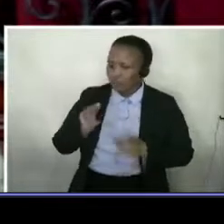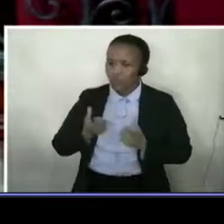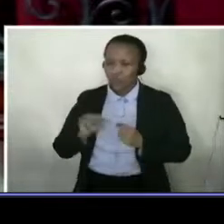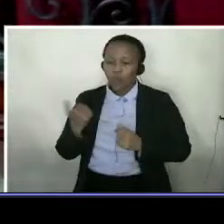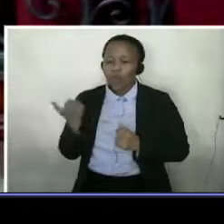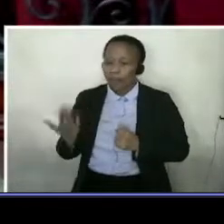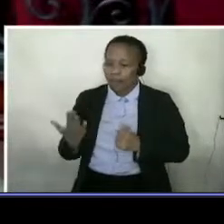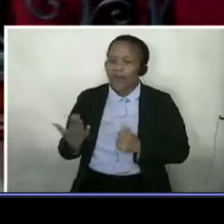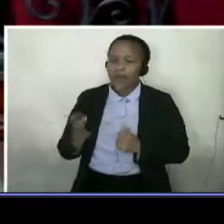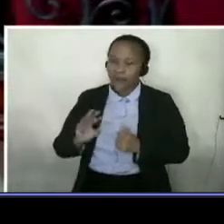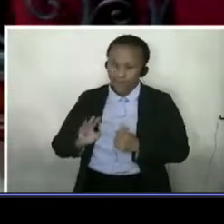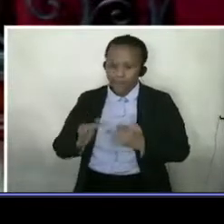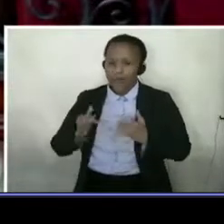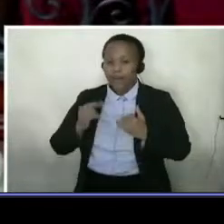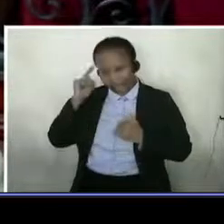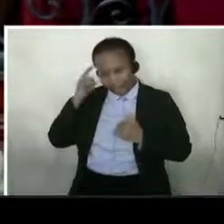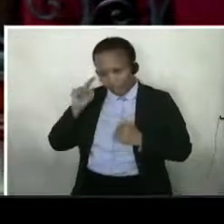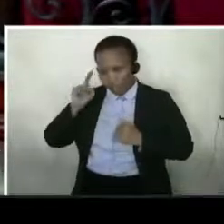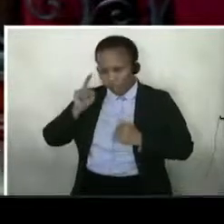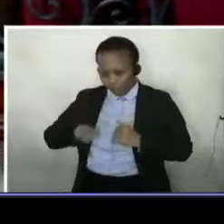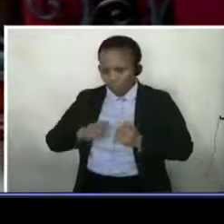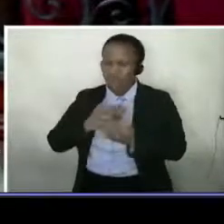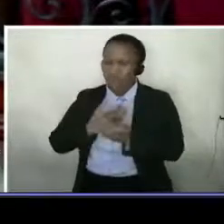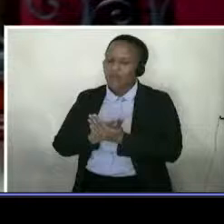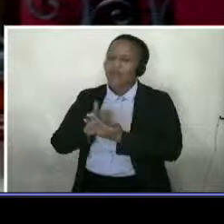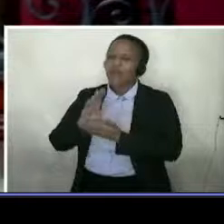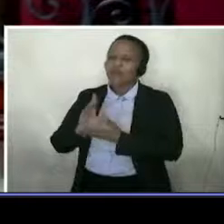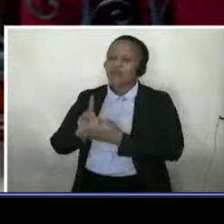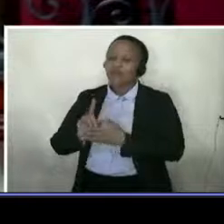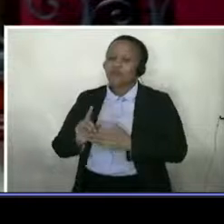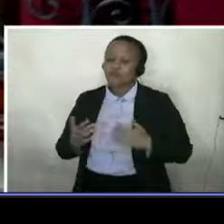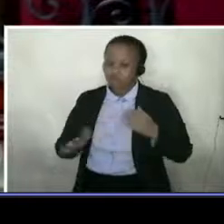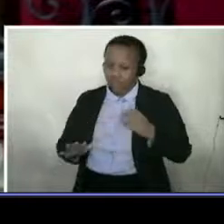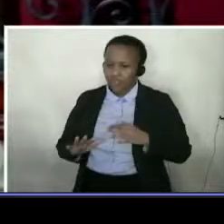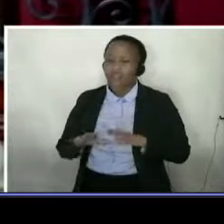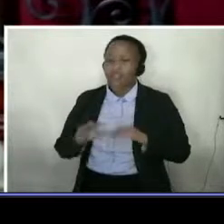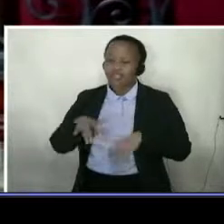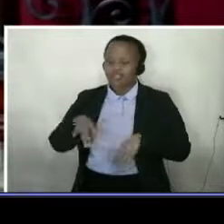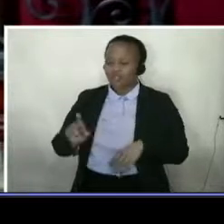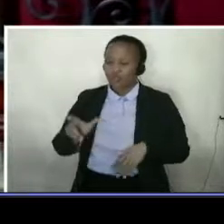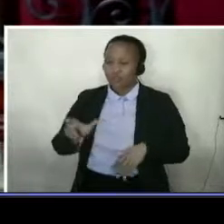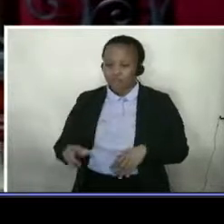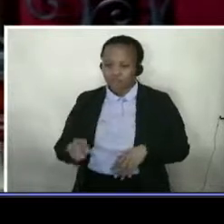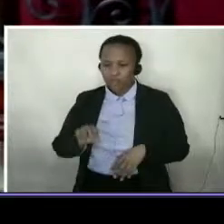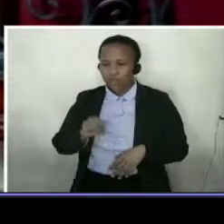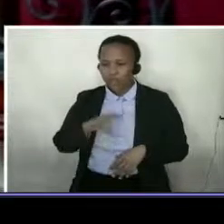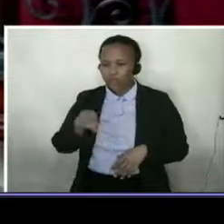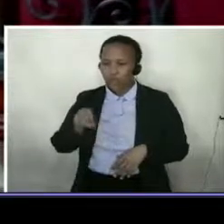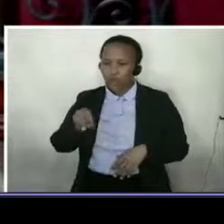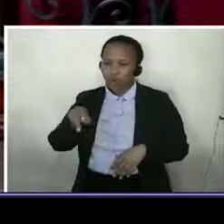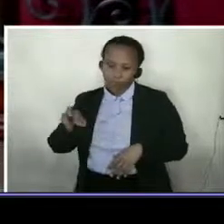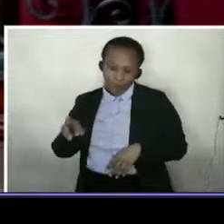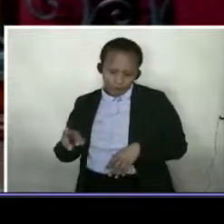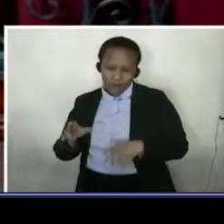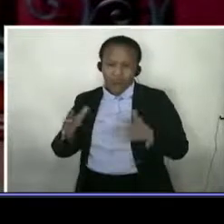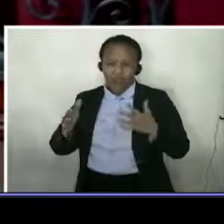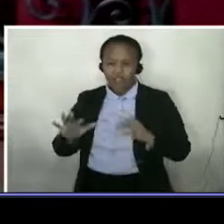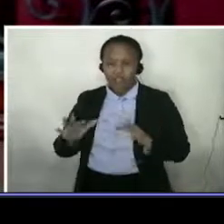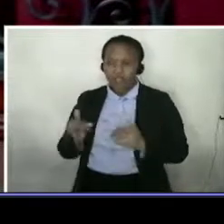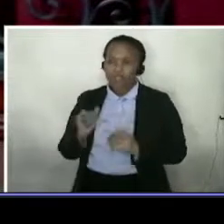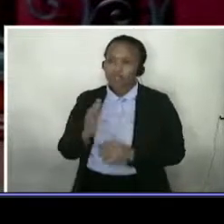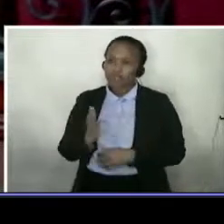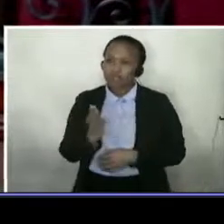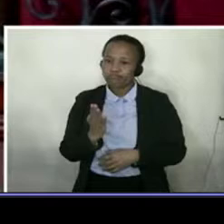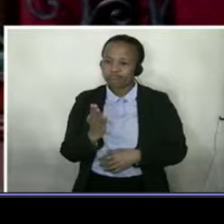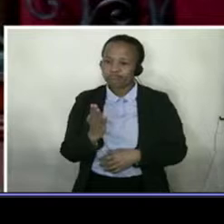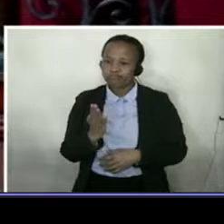a condonation or a write-off. The chairperson of Scopa has previously appealed to all portfolio committee chairpersons